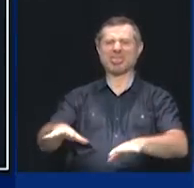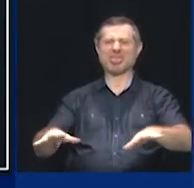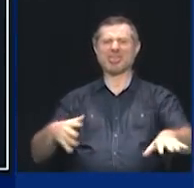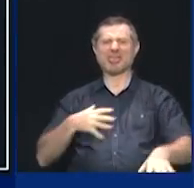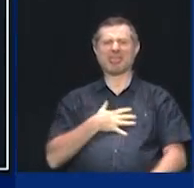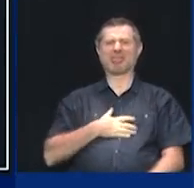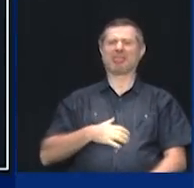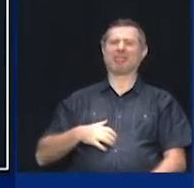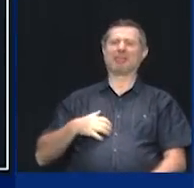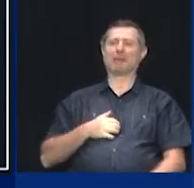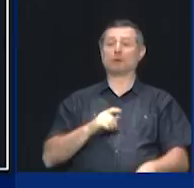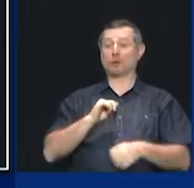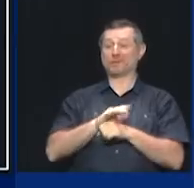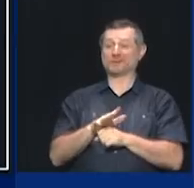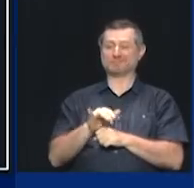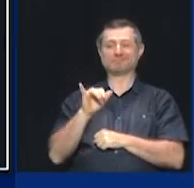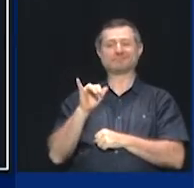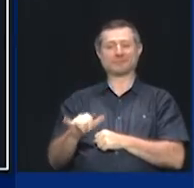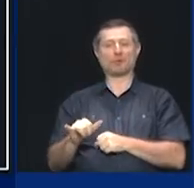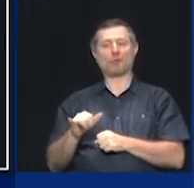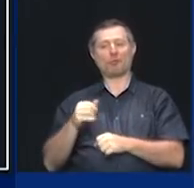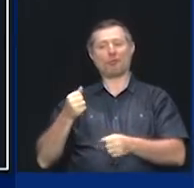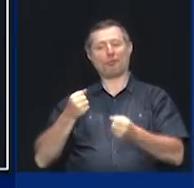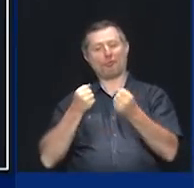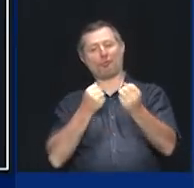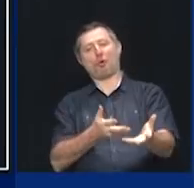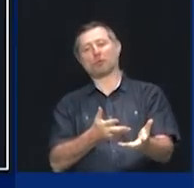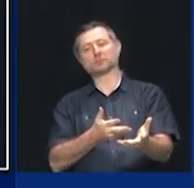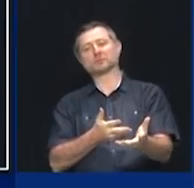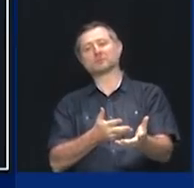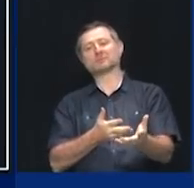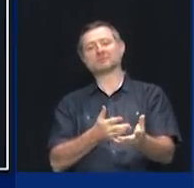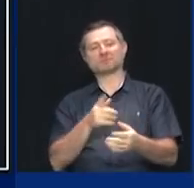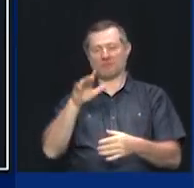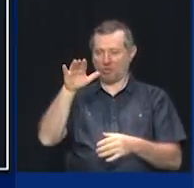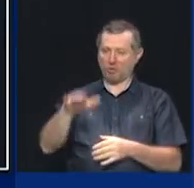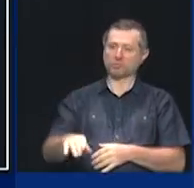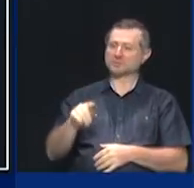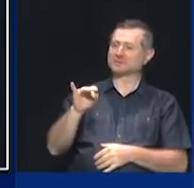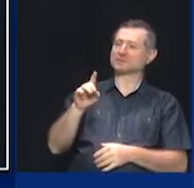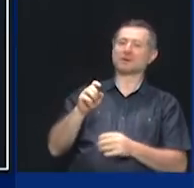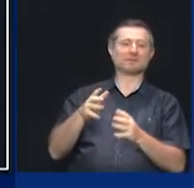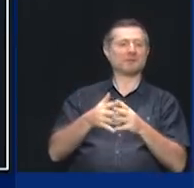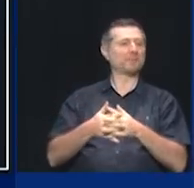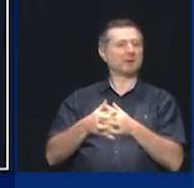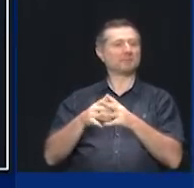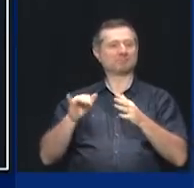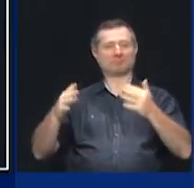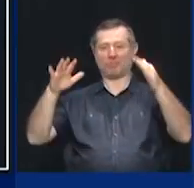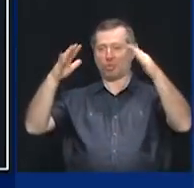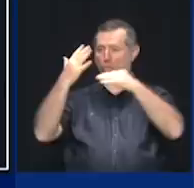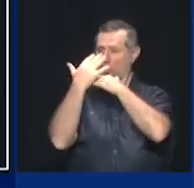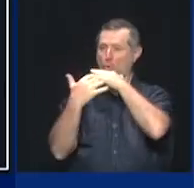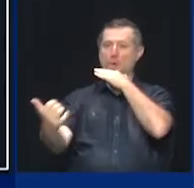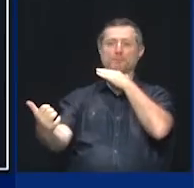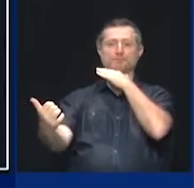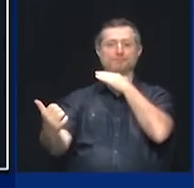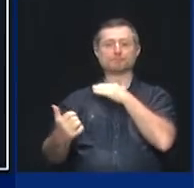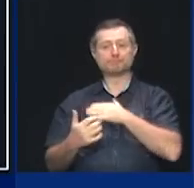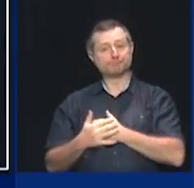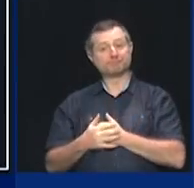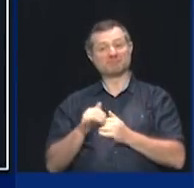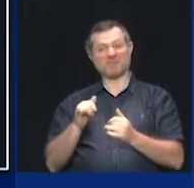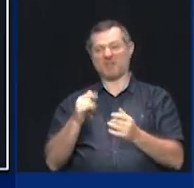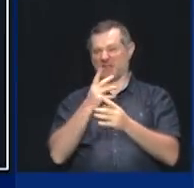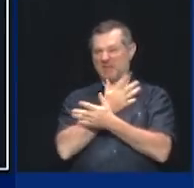COVID created low tide in America. You saw the ugliness on the bottom that was there all along, but it was just covered